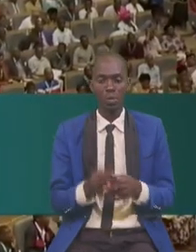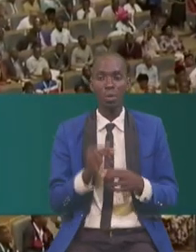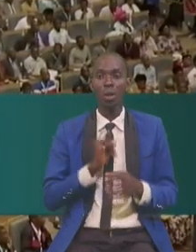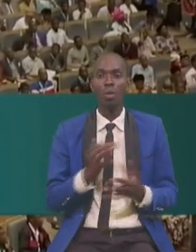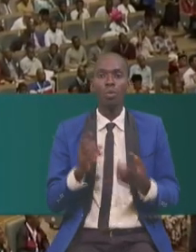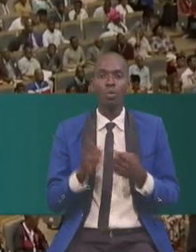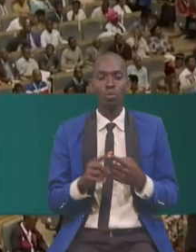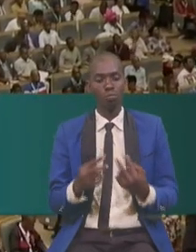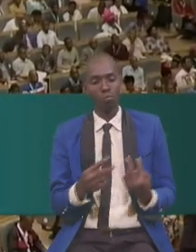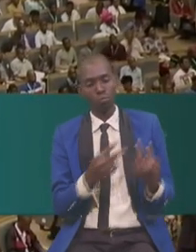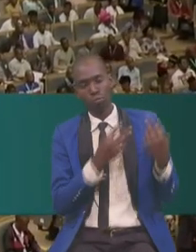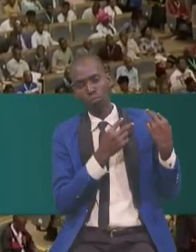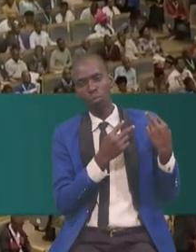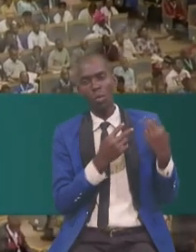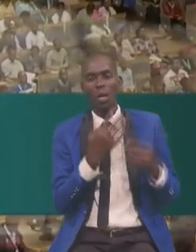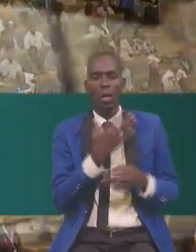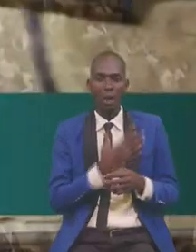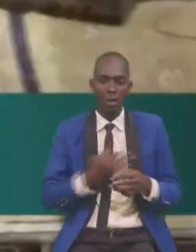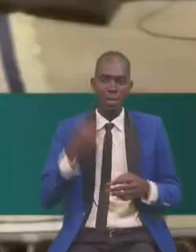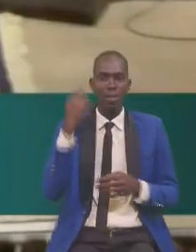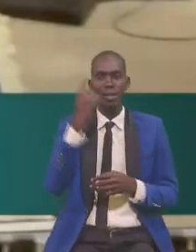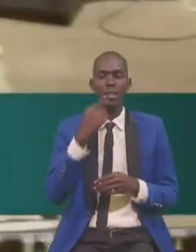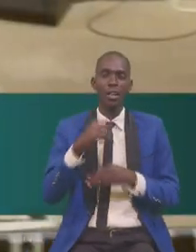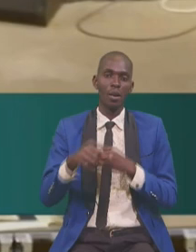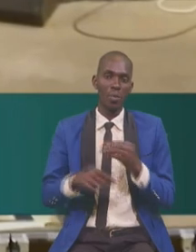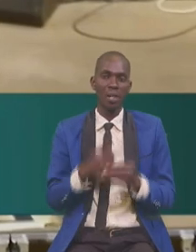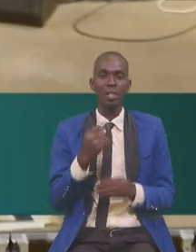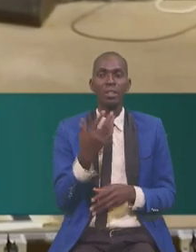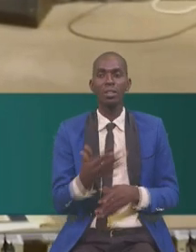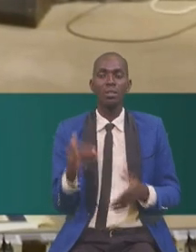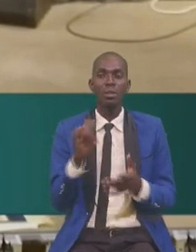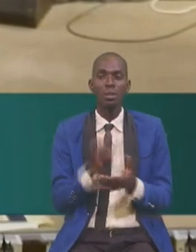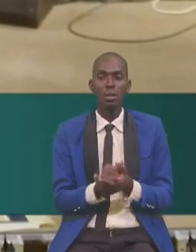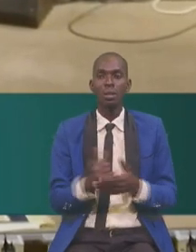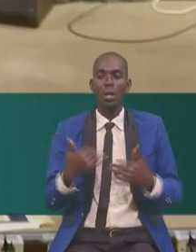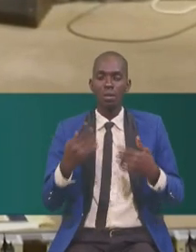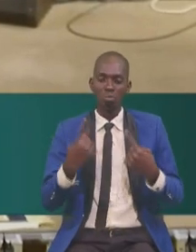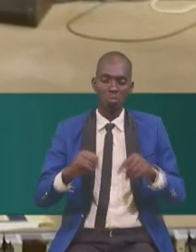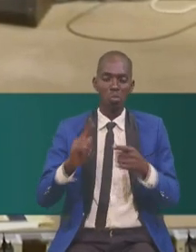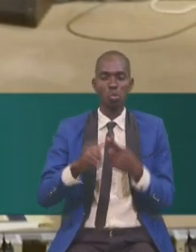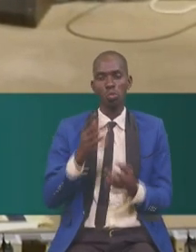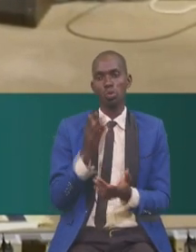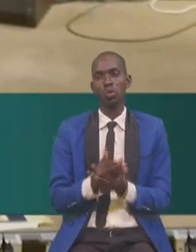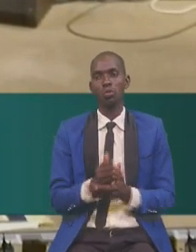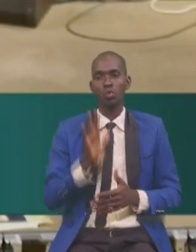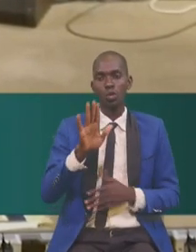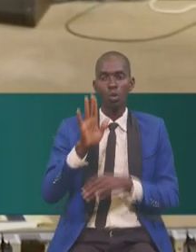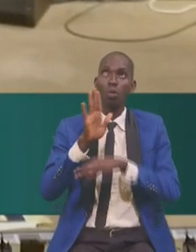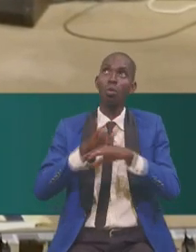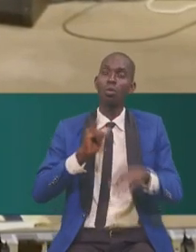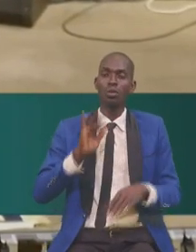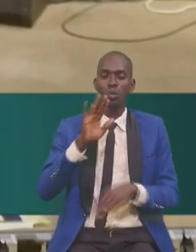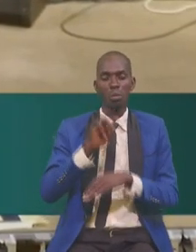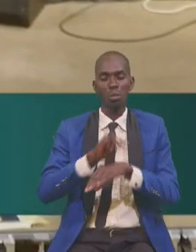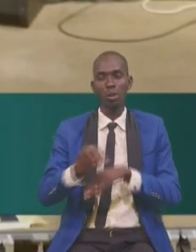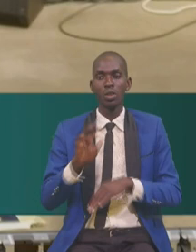look back and think about the things that have tried to stop your calling, your